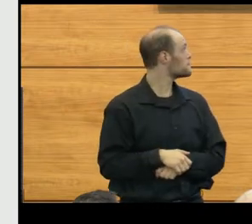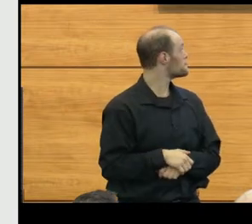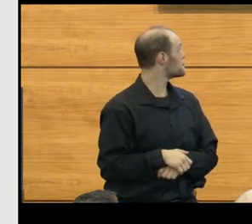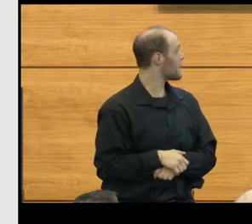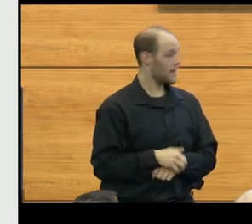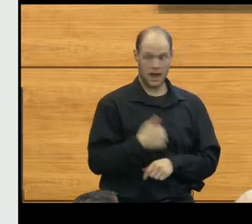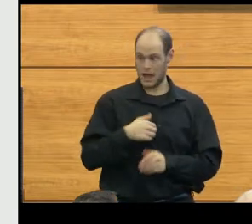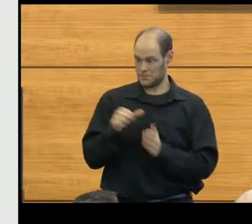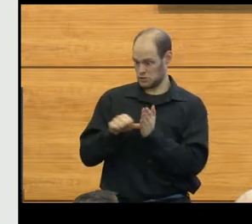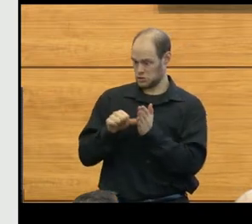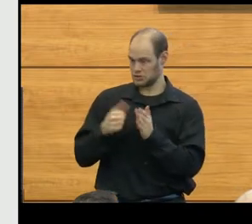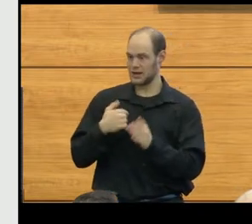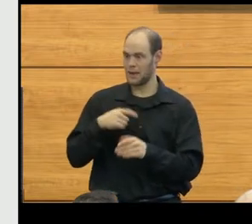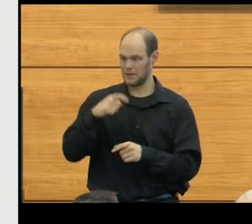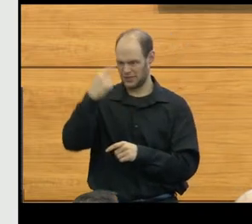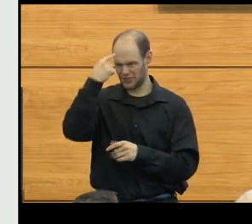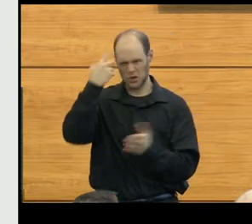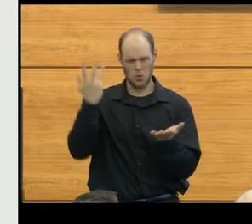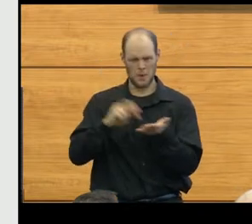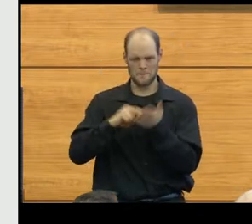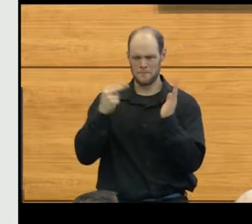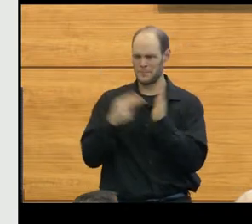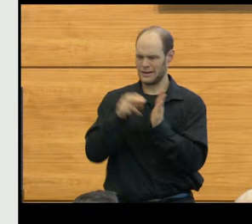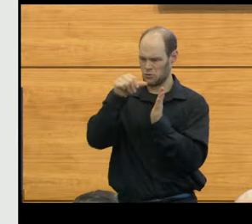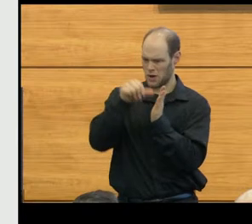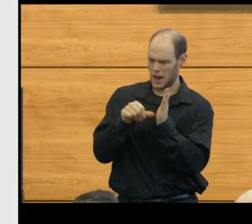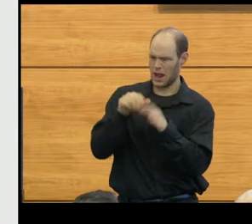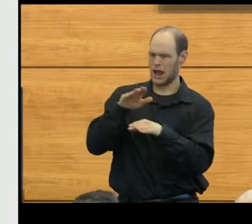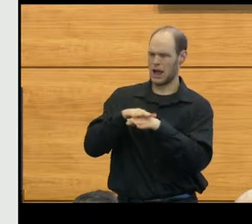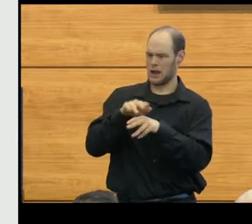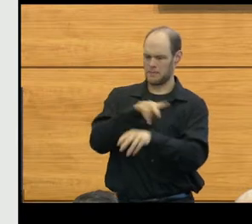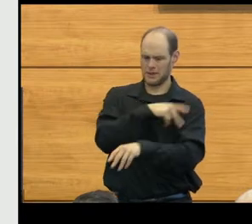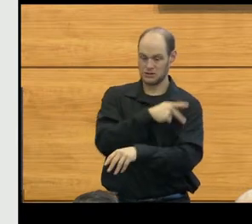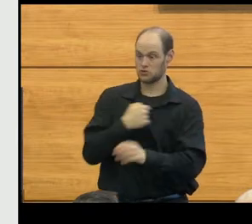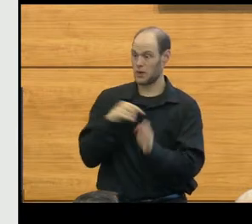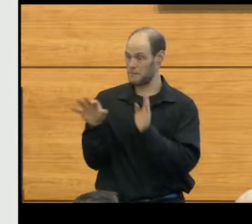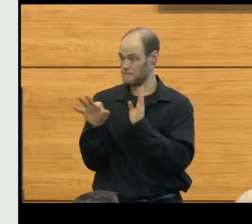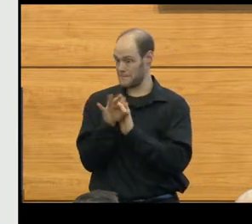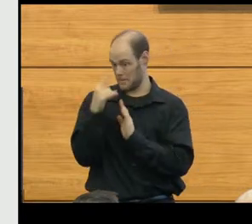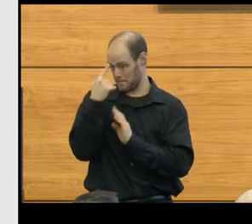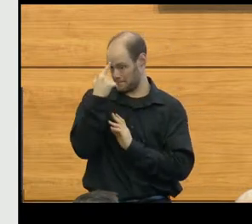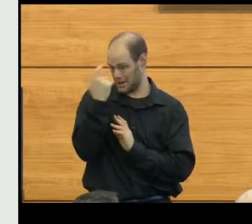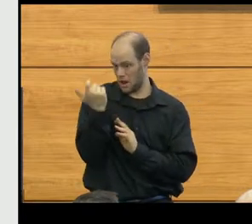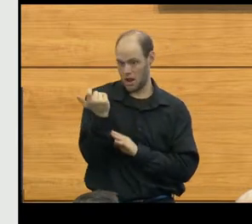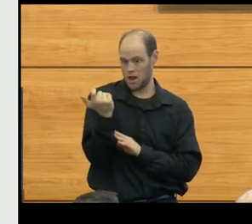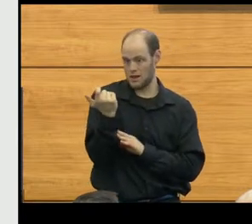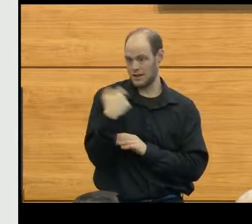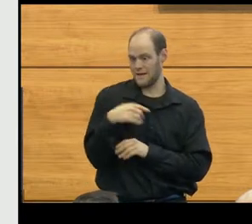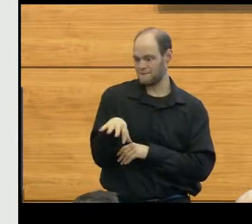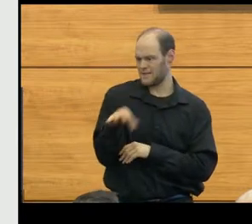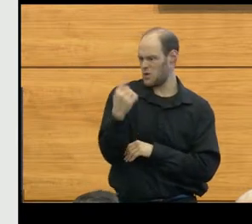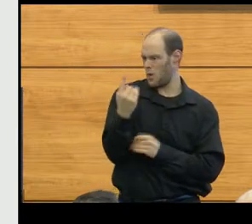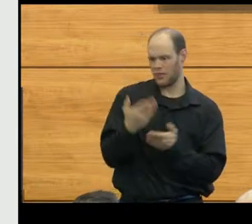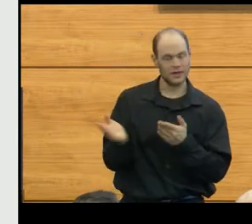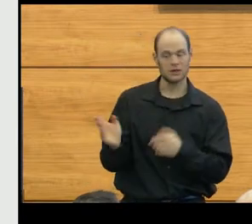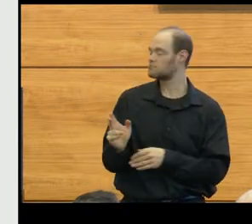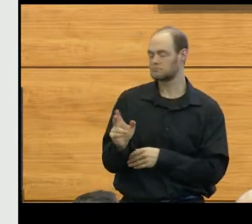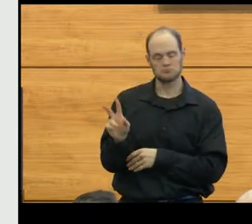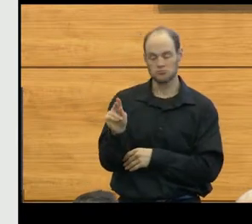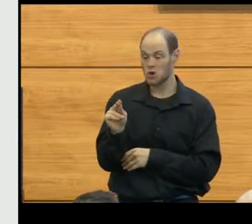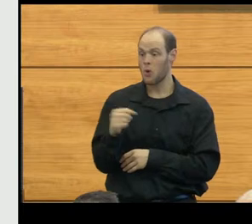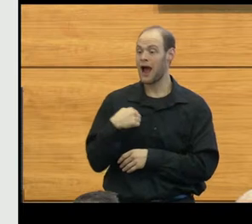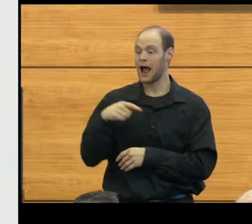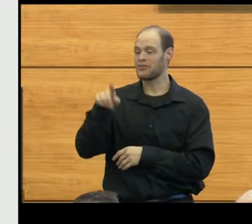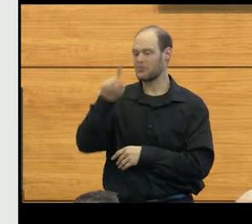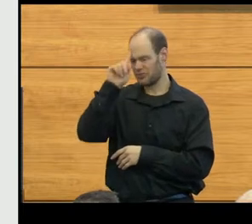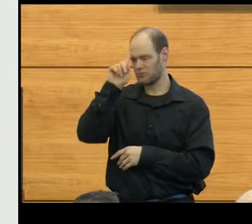I'm a surgeon. I've got to think about what it means to operate on patients. Do I choose them just because of a finding? Well, no. I think that one